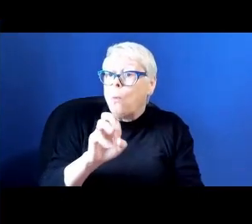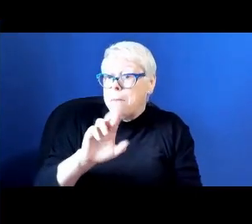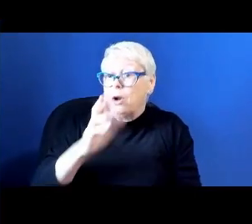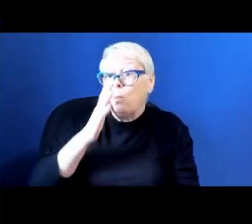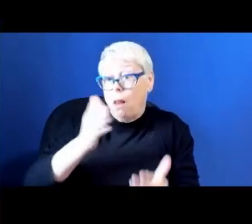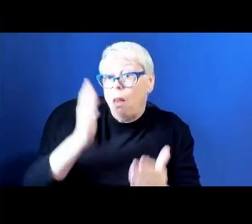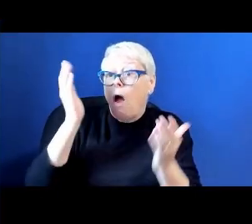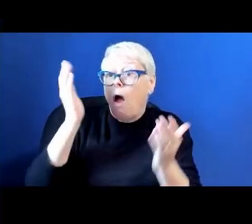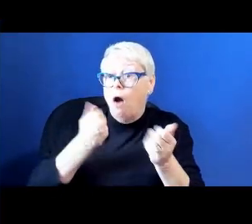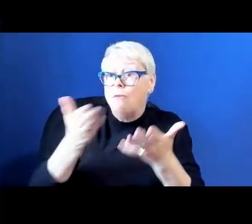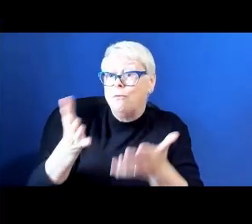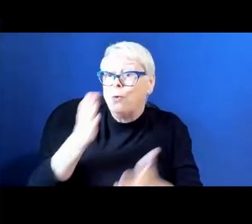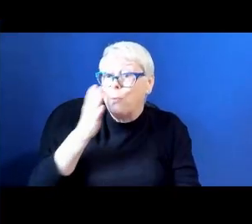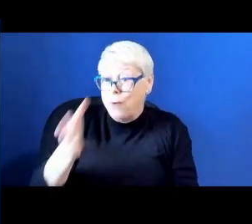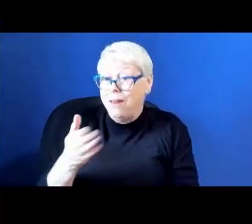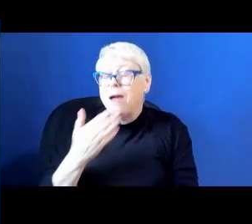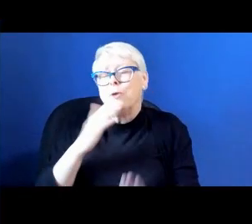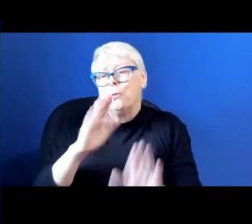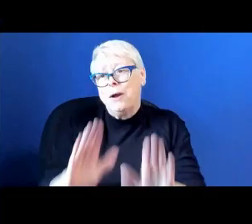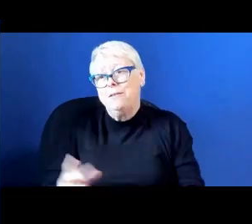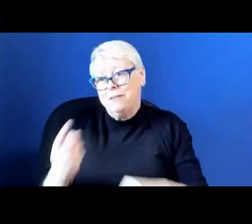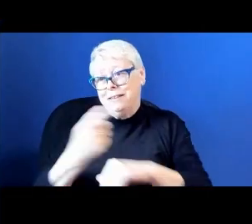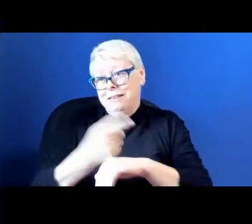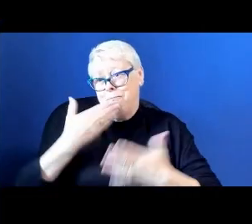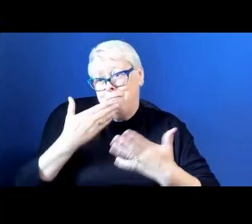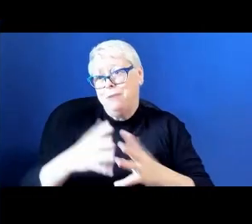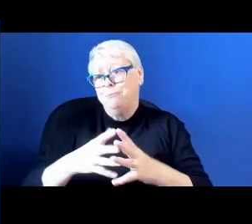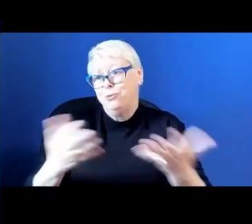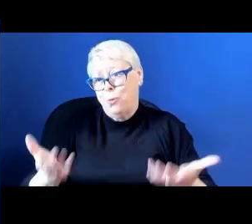a wonderful day ahead of you.